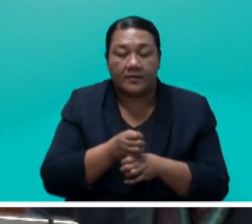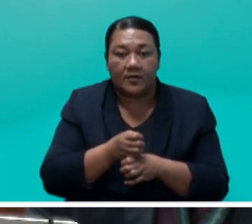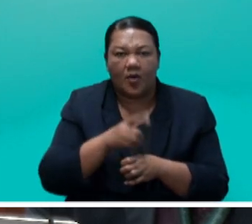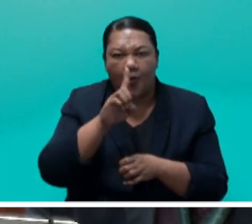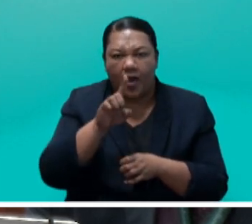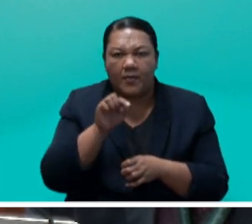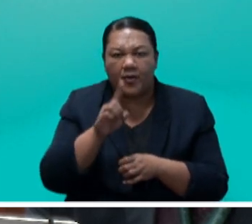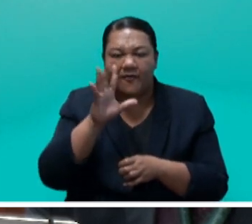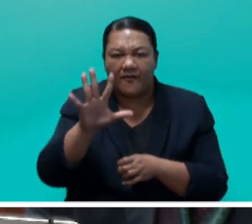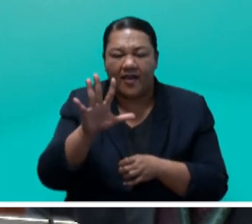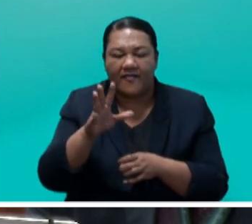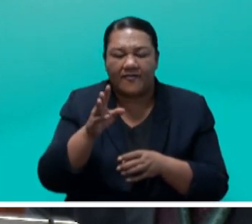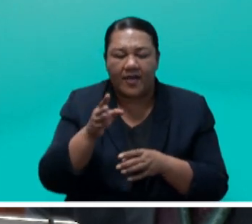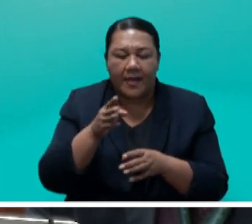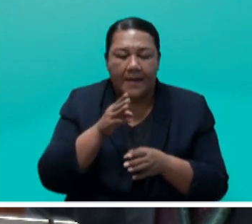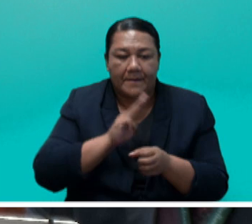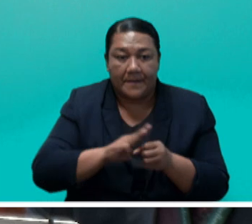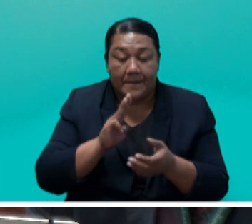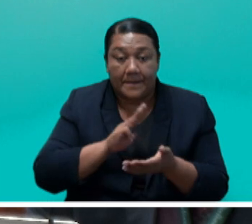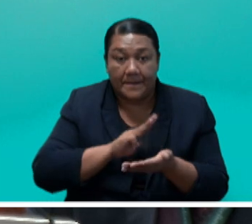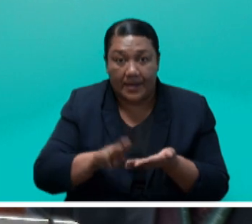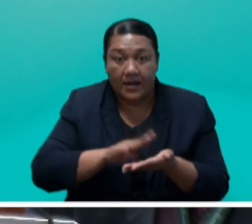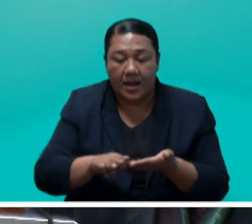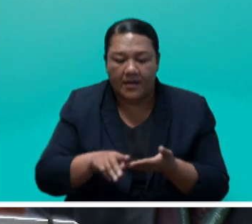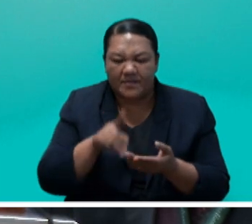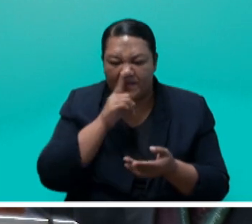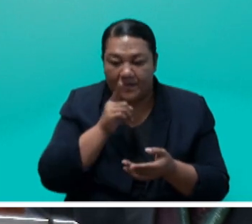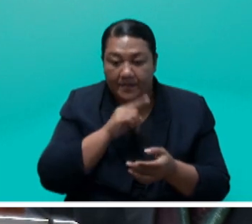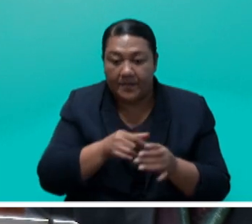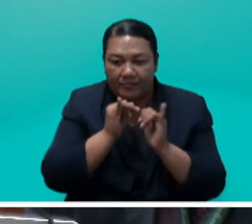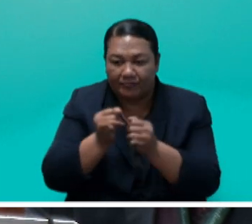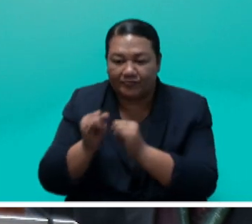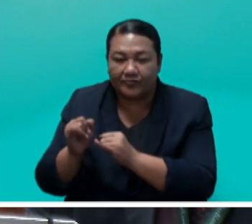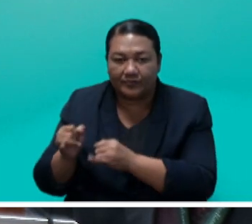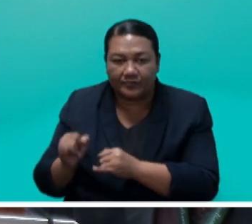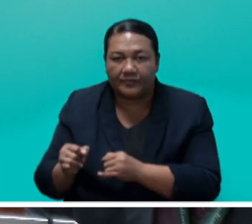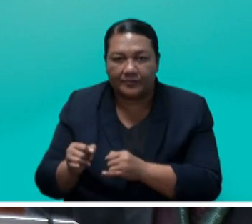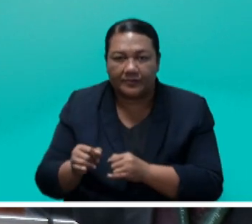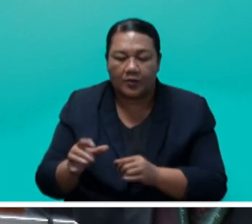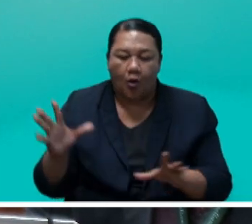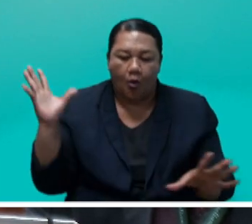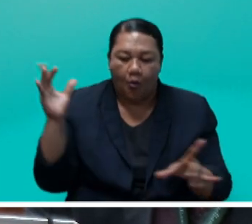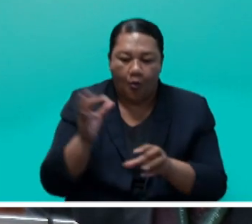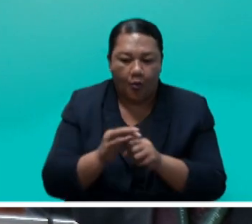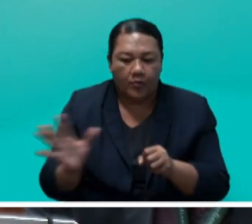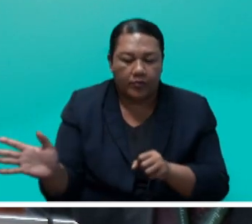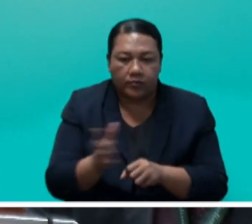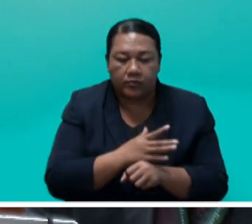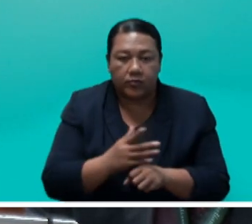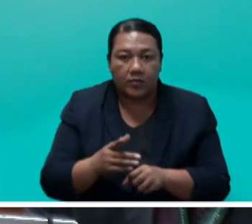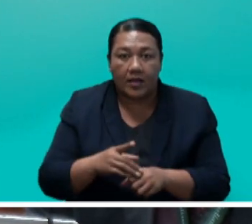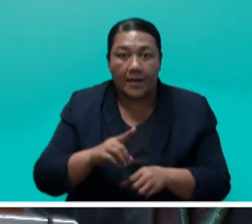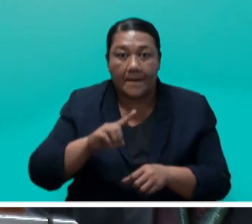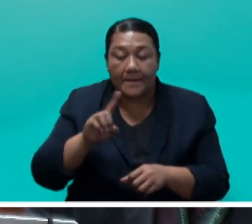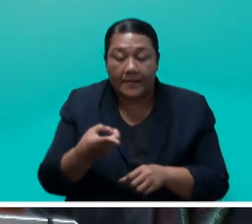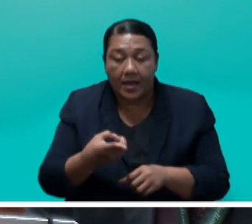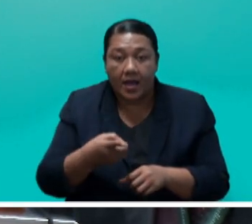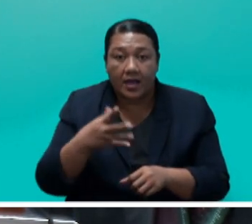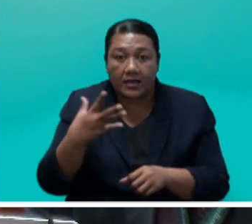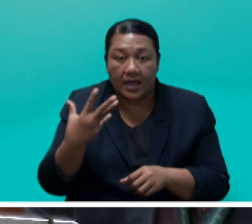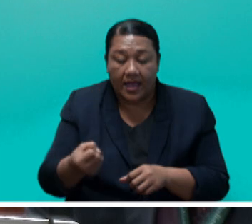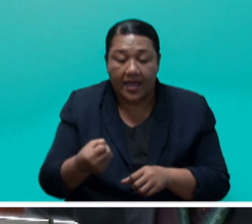1.5 million individuals worldwide, the shipping industry is a significant source of employment. However, it is predominantly male, with